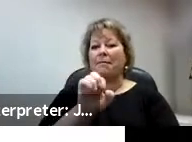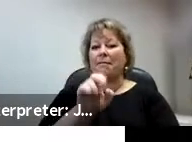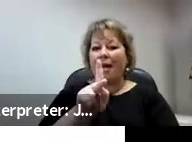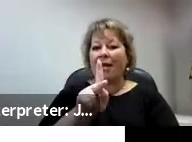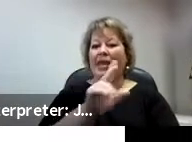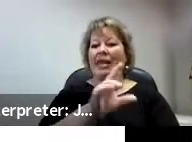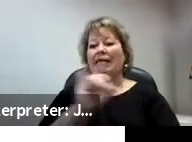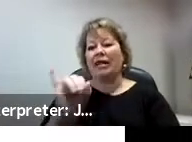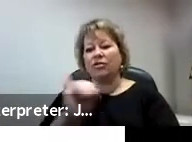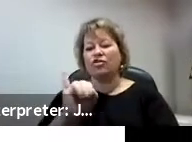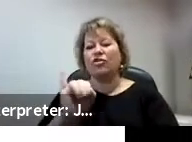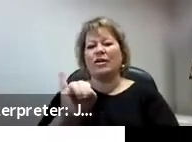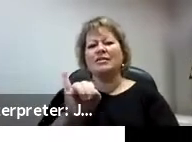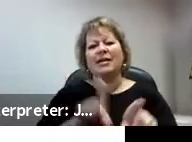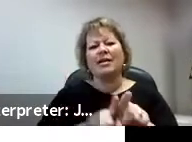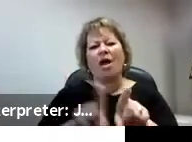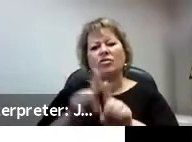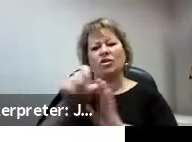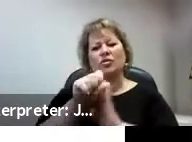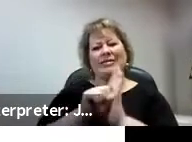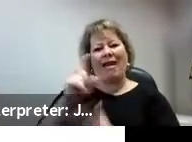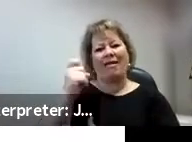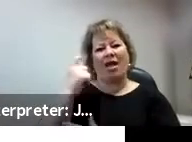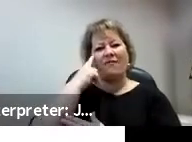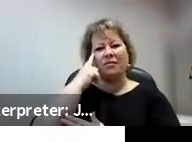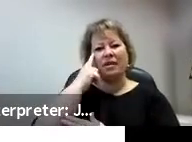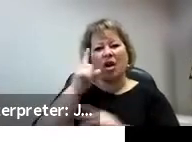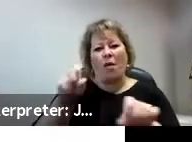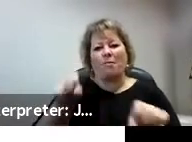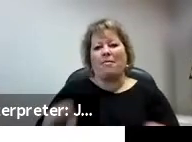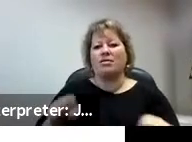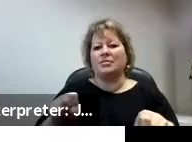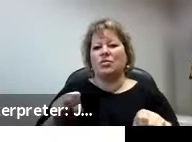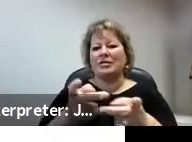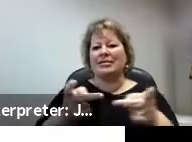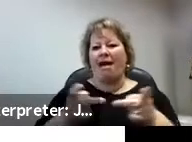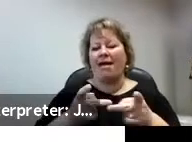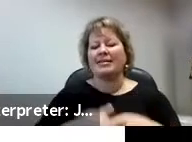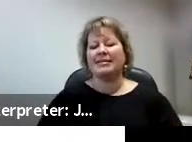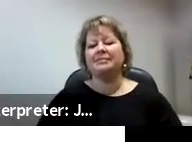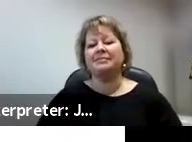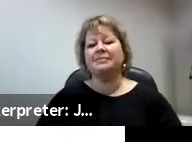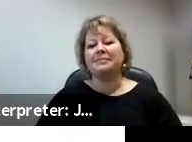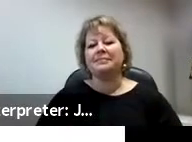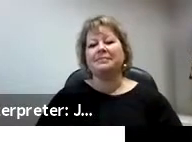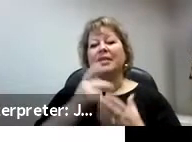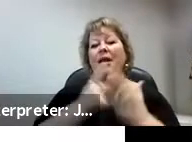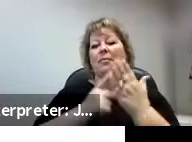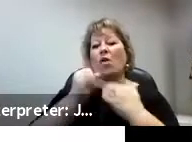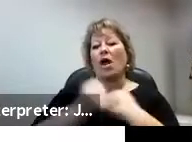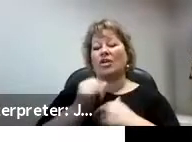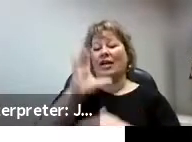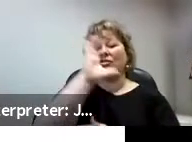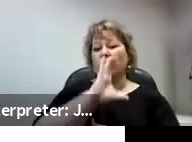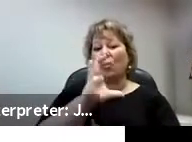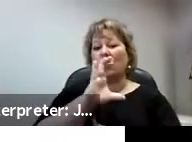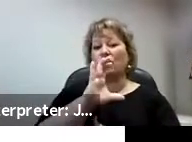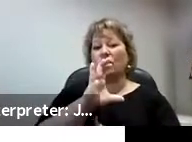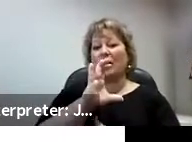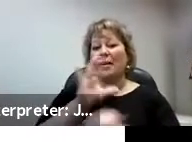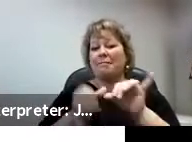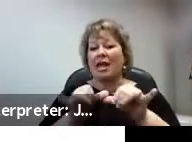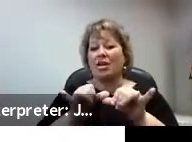insurance institutions, as well as state governments, are typical project search sites. Project Search measures success by